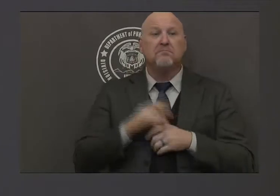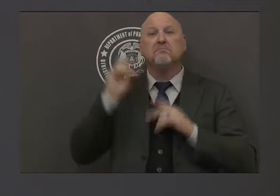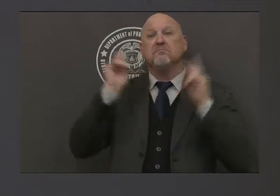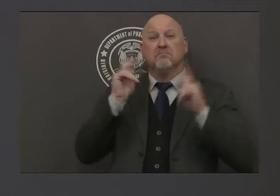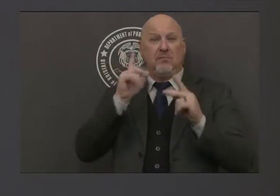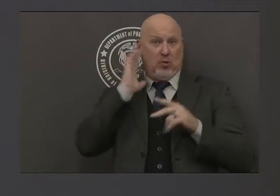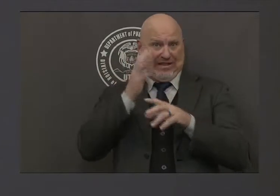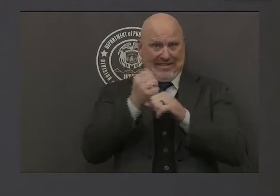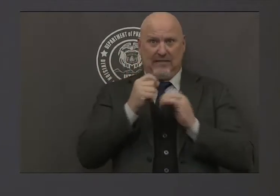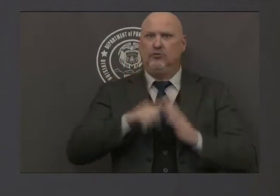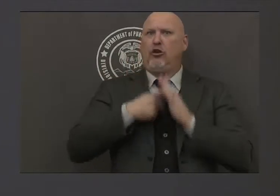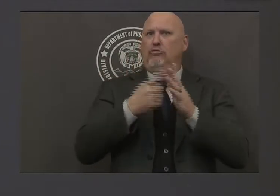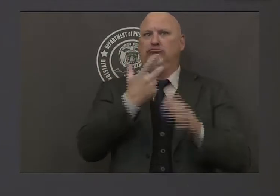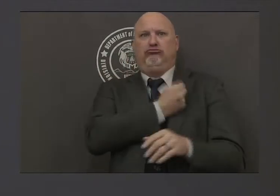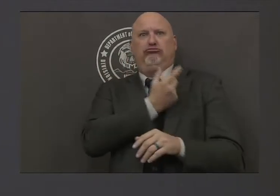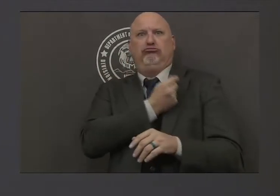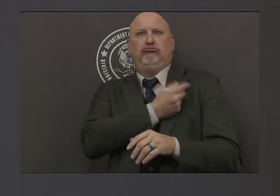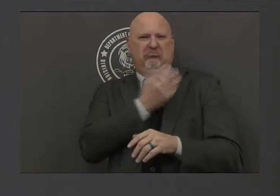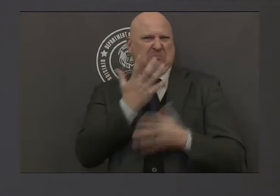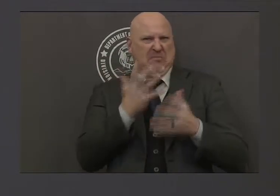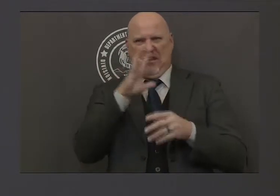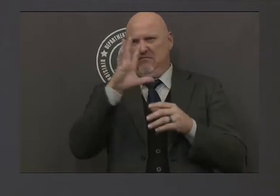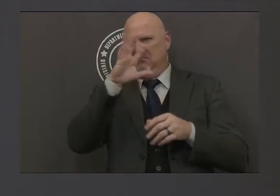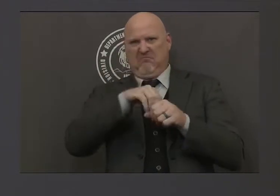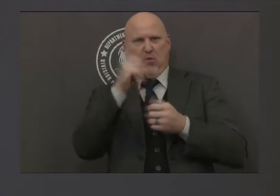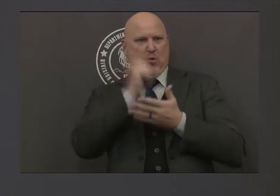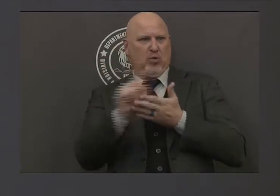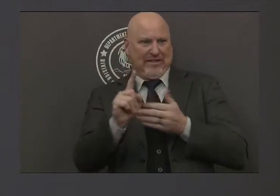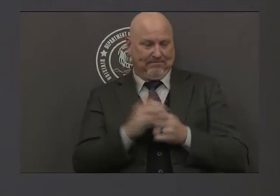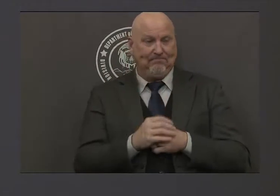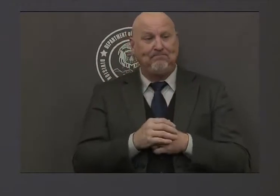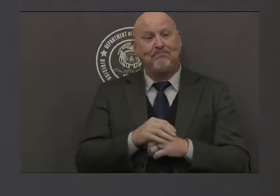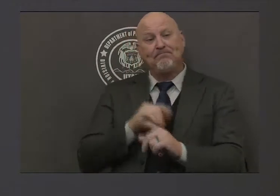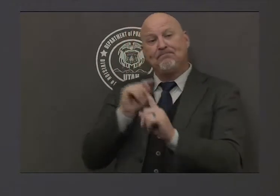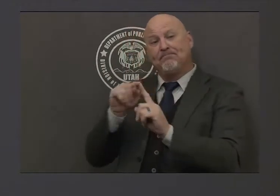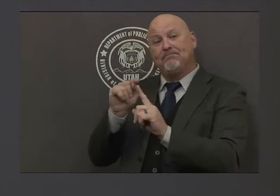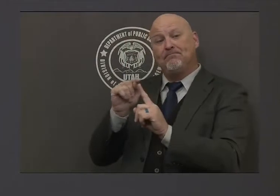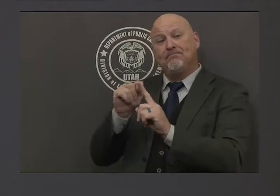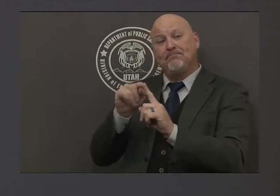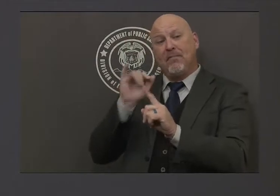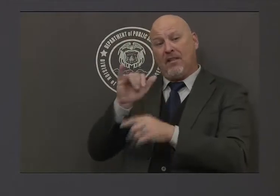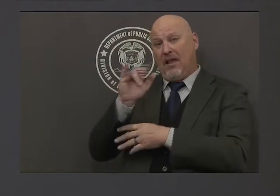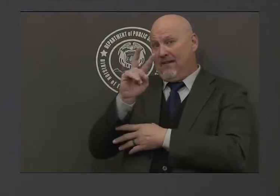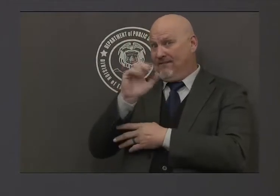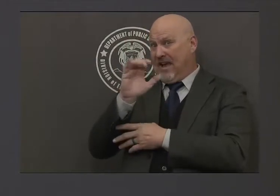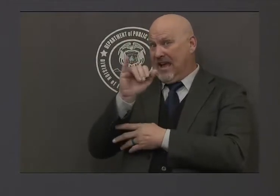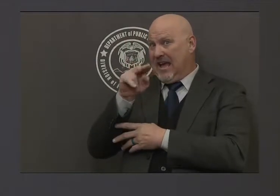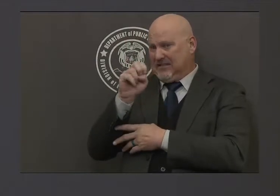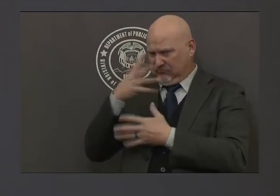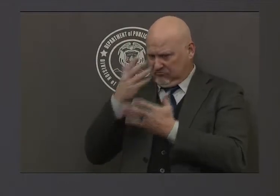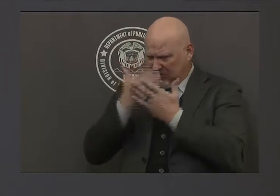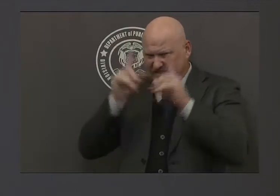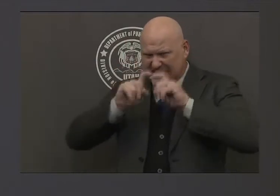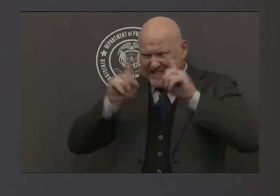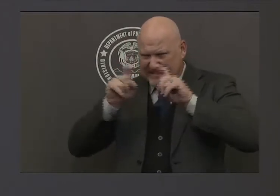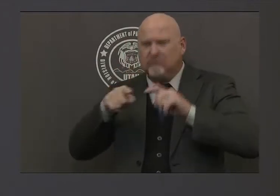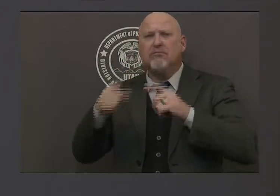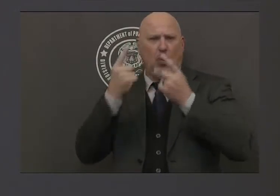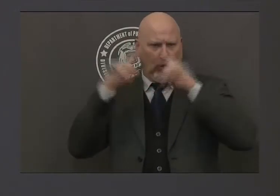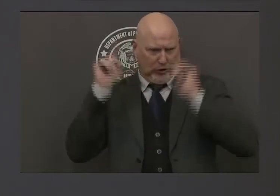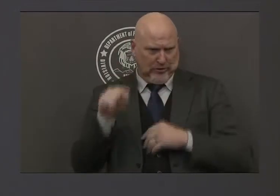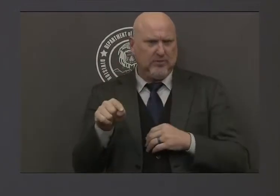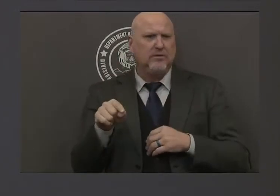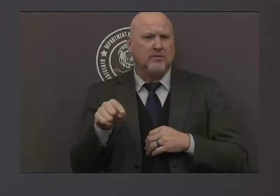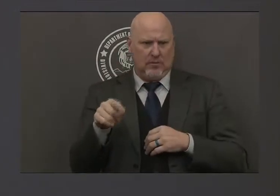effective, and that they will be achieving immunity without getting the disease. This really is the miracle we've all been praying